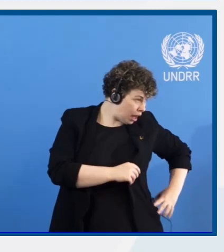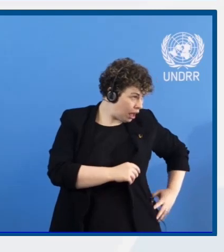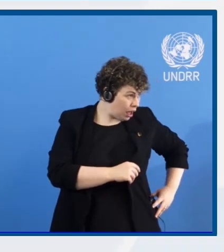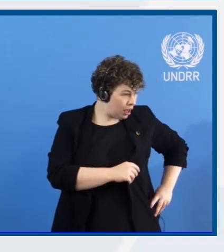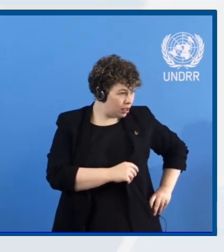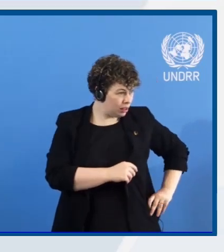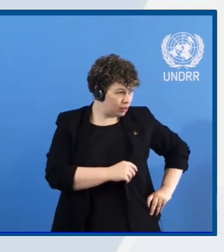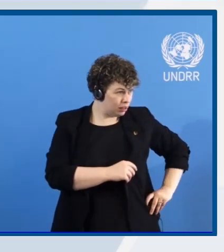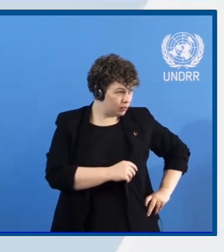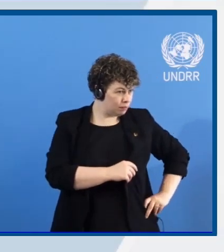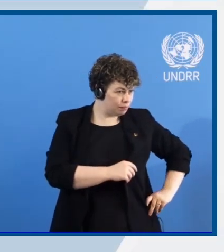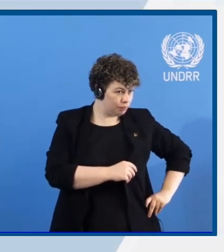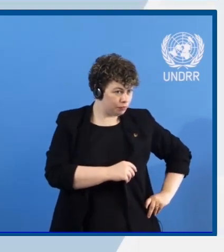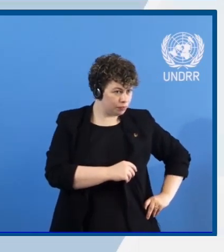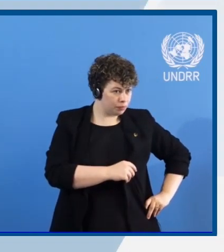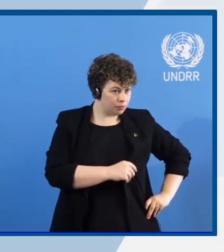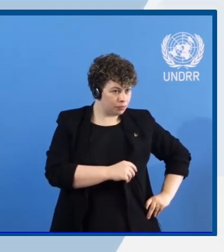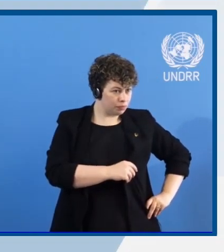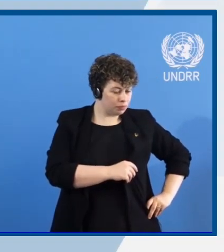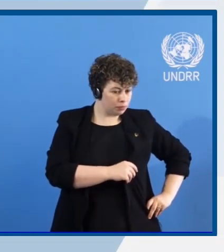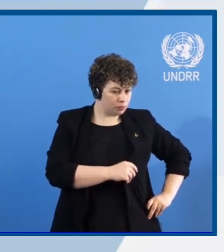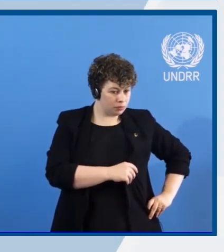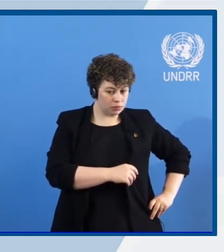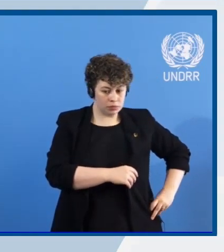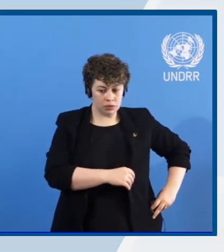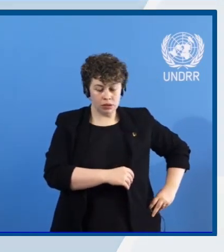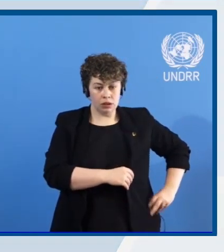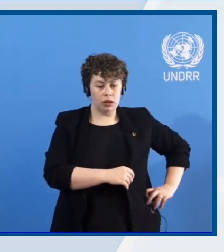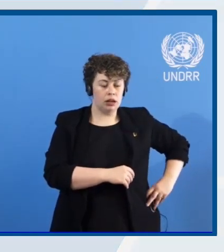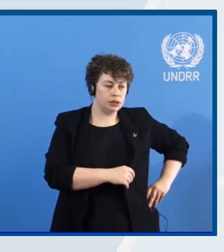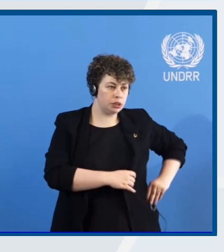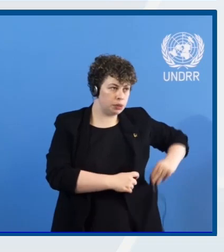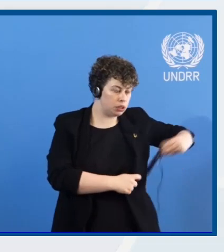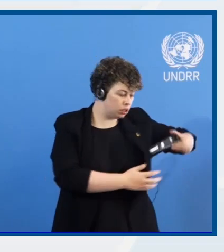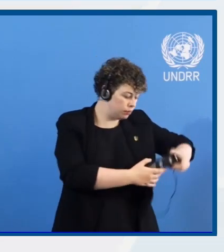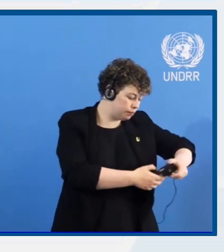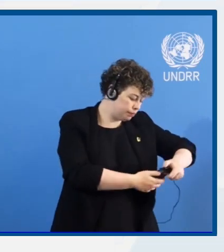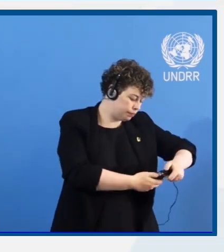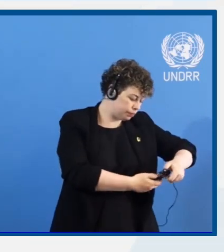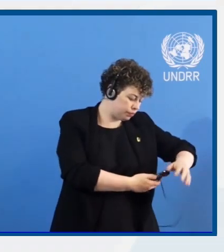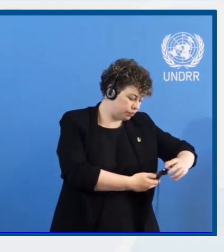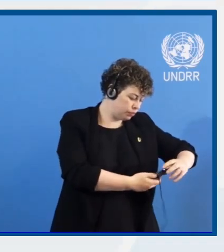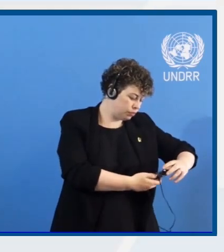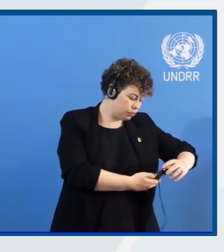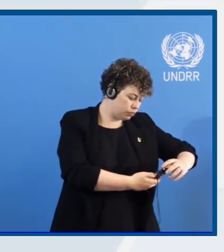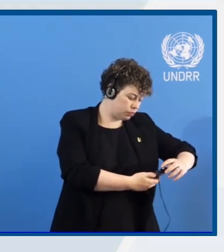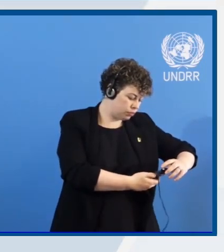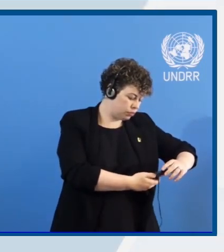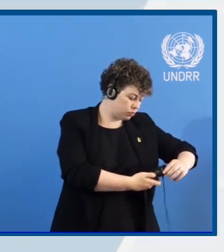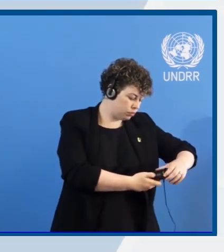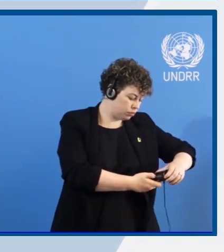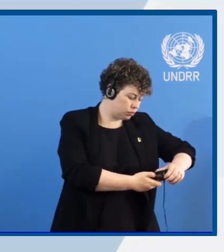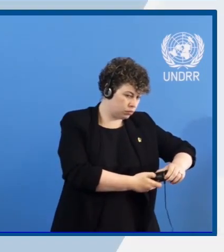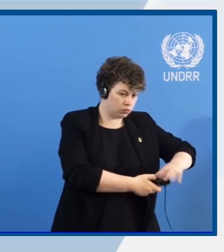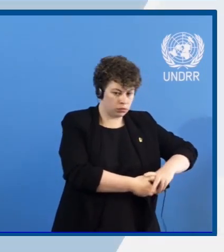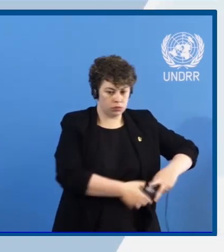viable, and it is of course of utmost importance to get the finance ministers of